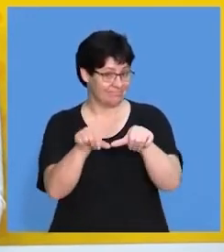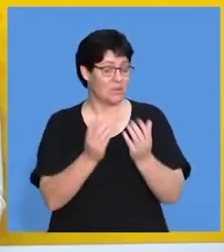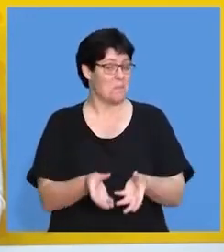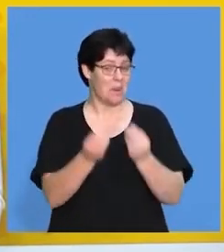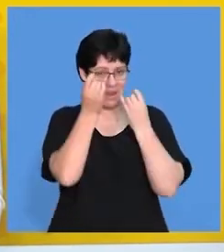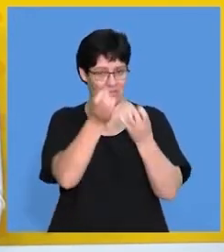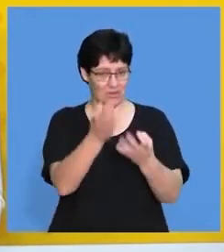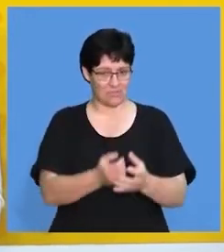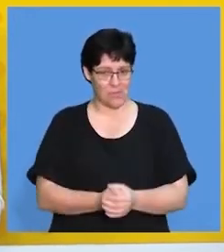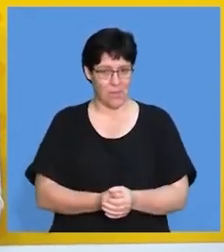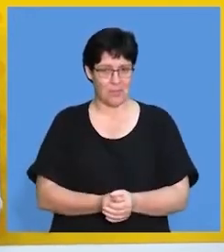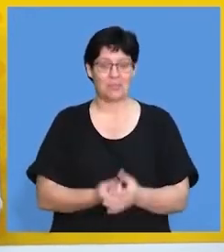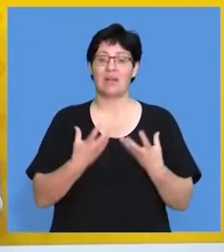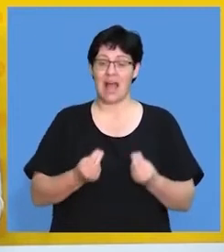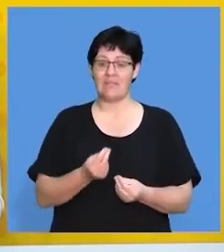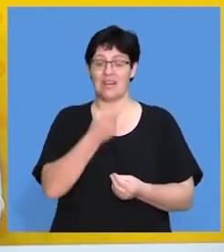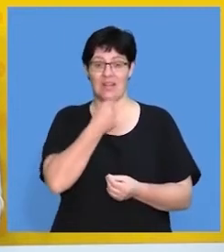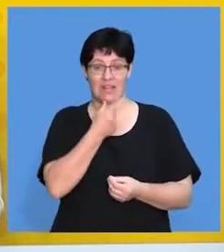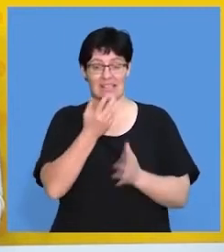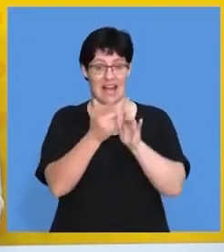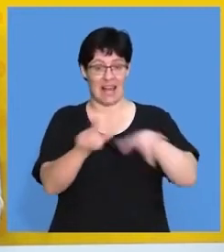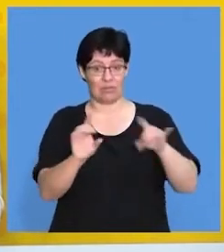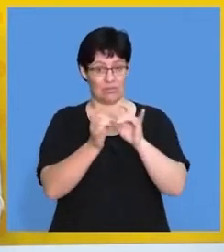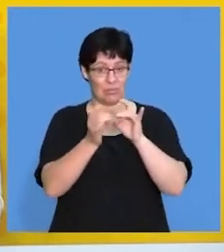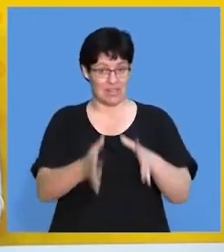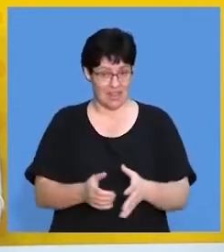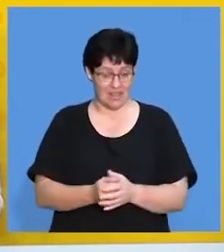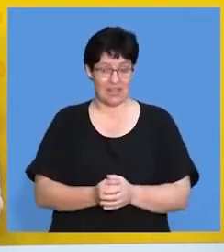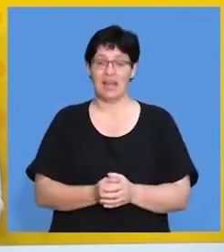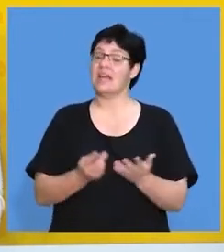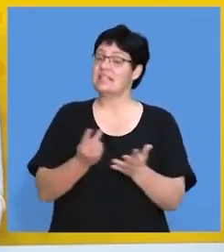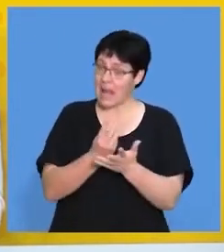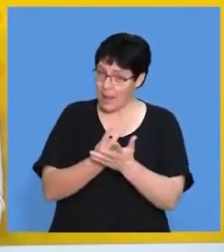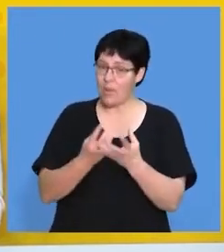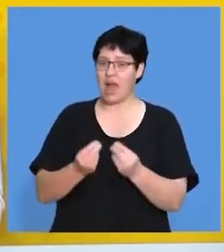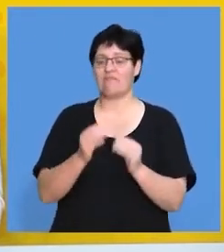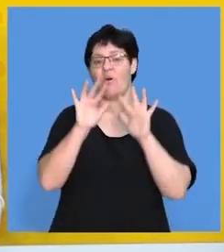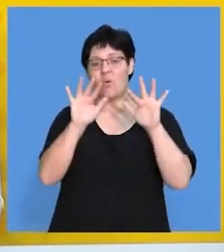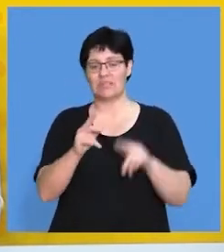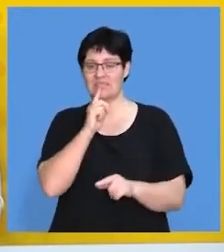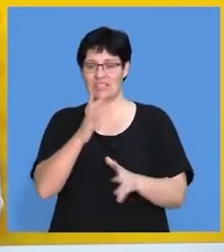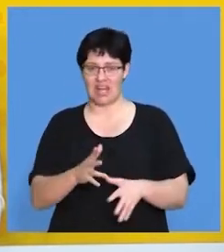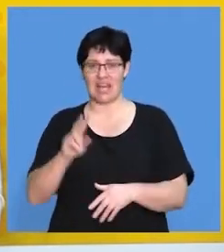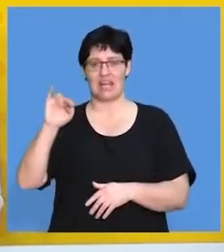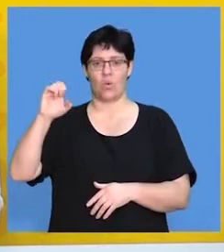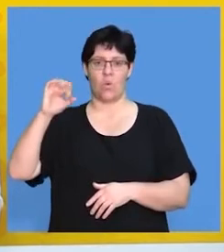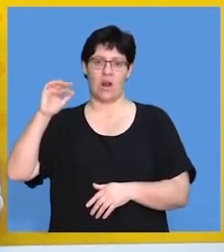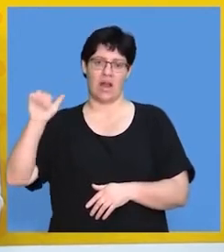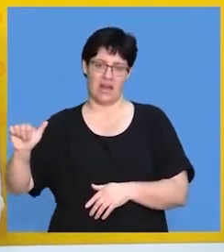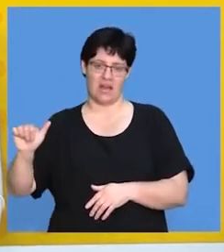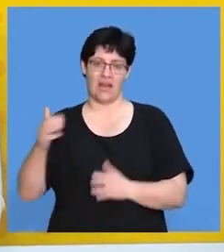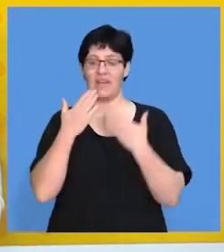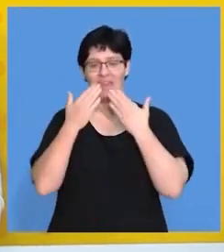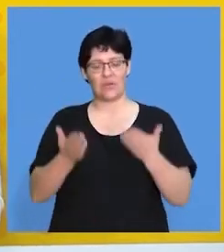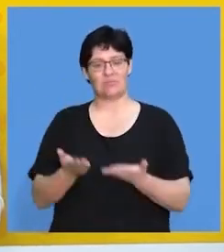those details. I've got Nicolene, our sign language interpreter, with me, as well as our awesome teacher, Nicola. Thank you so much,